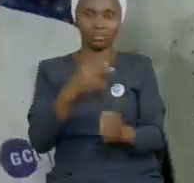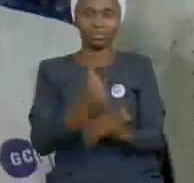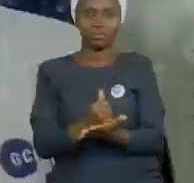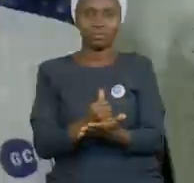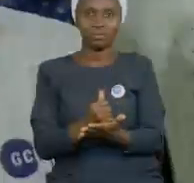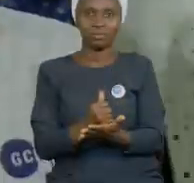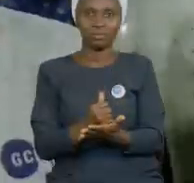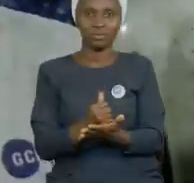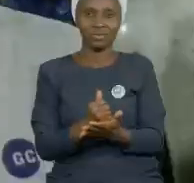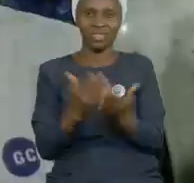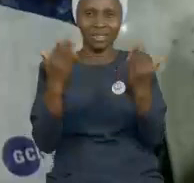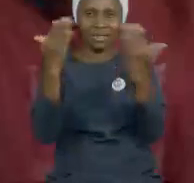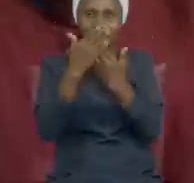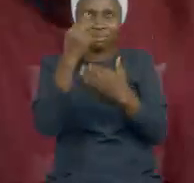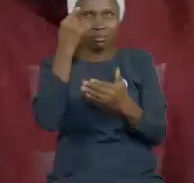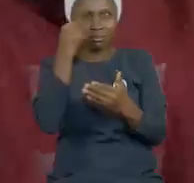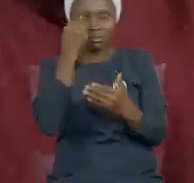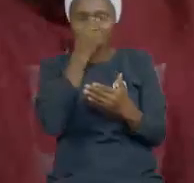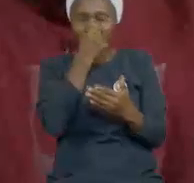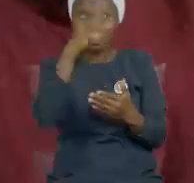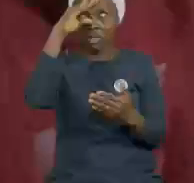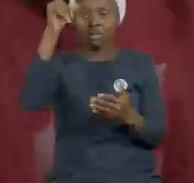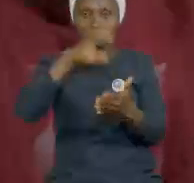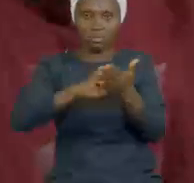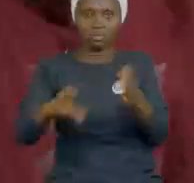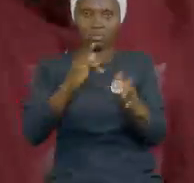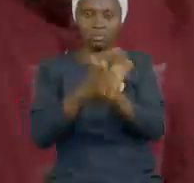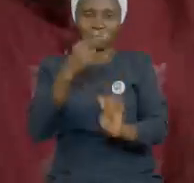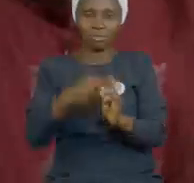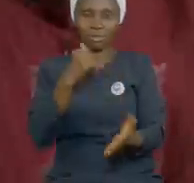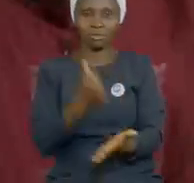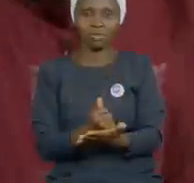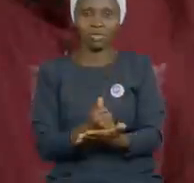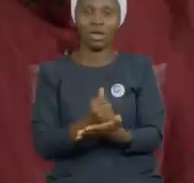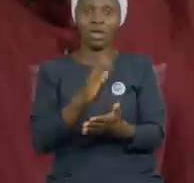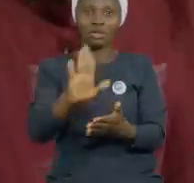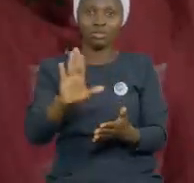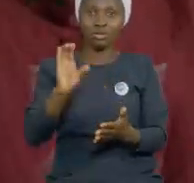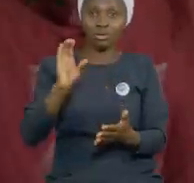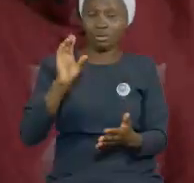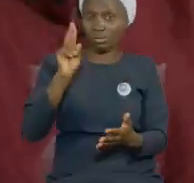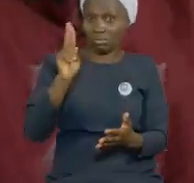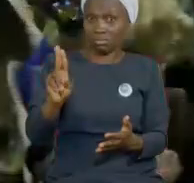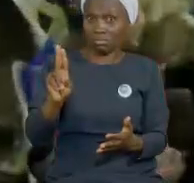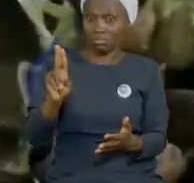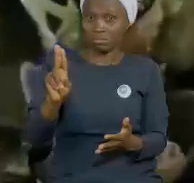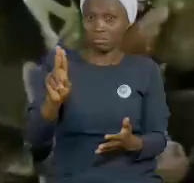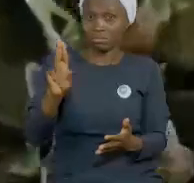Dimness of sight, it will take away. Your ulcer, it will take